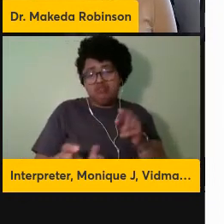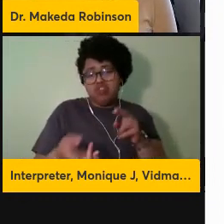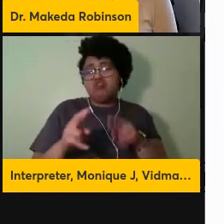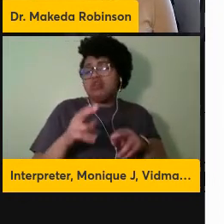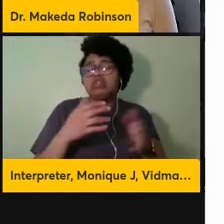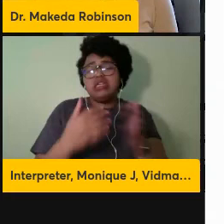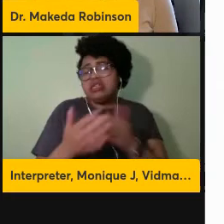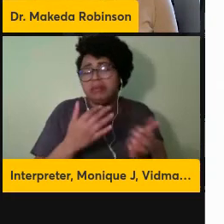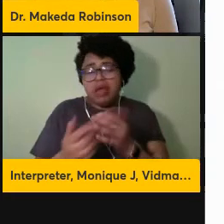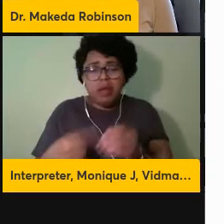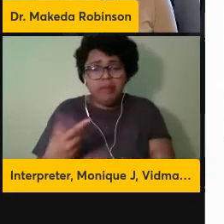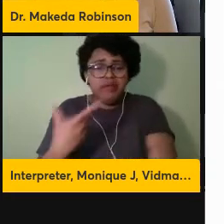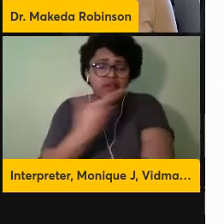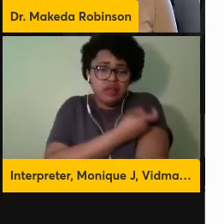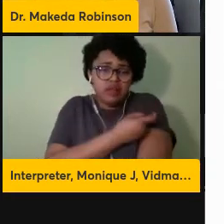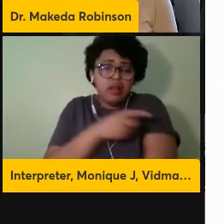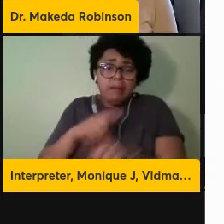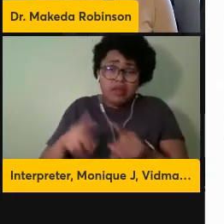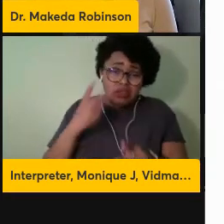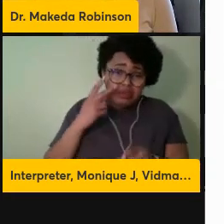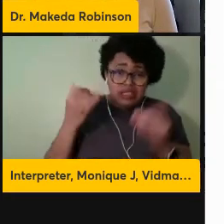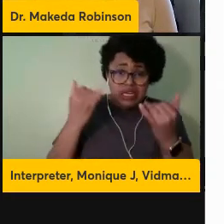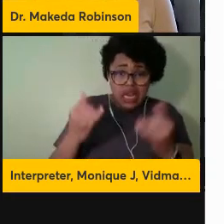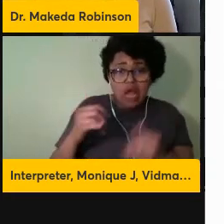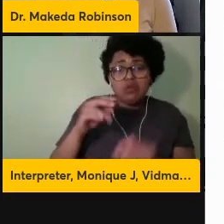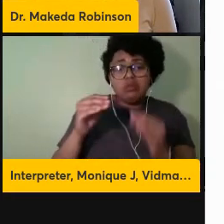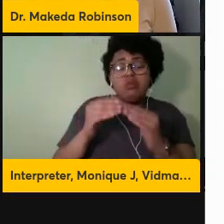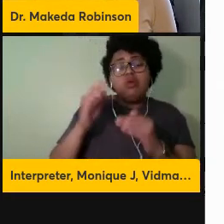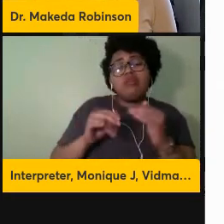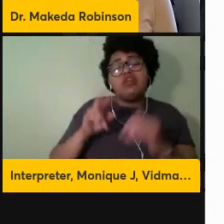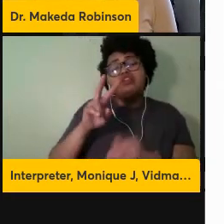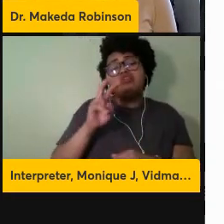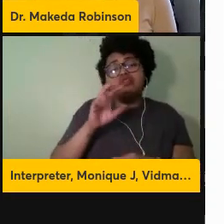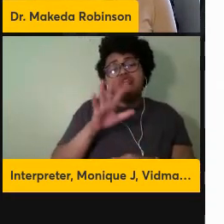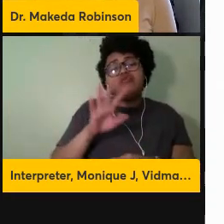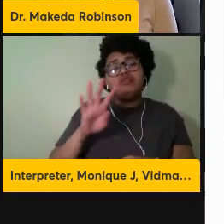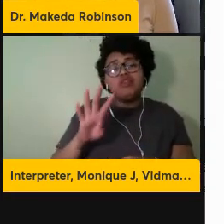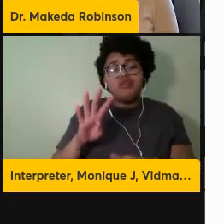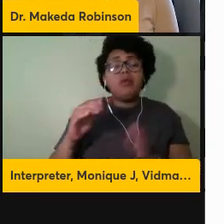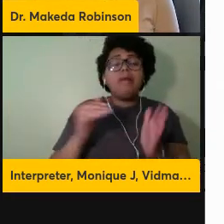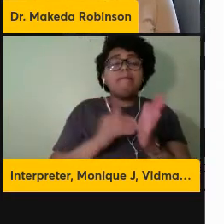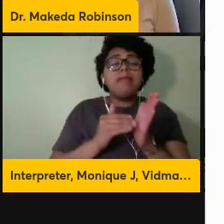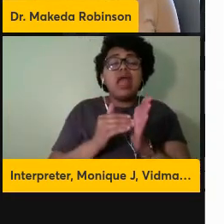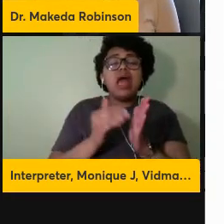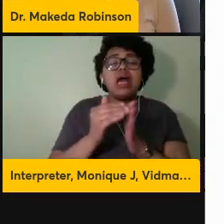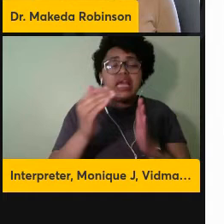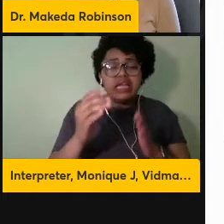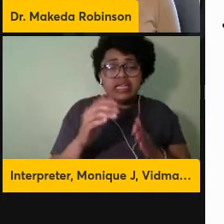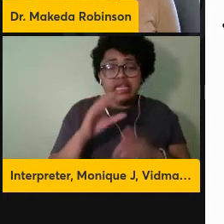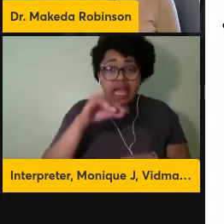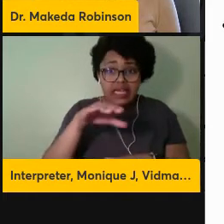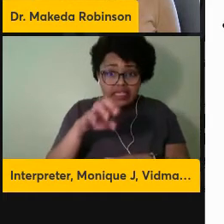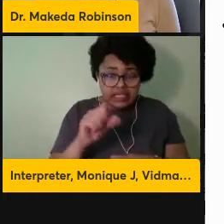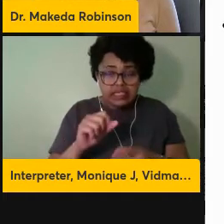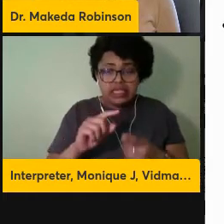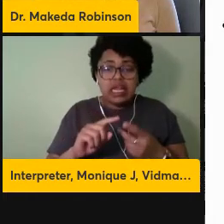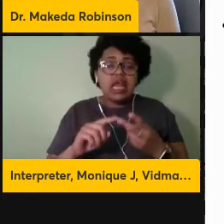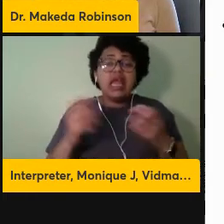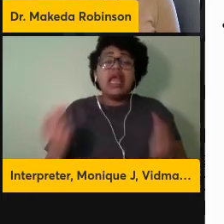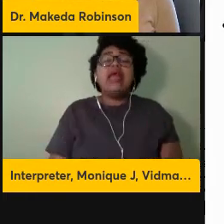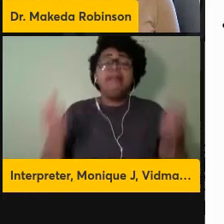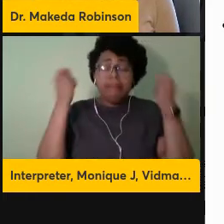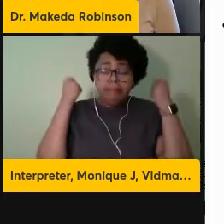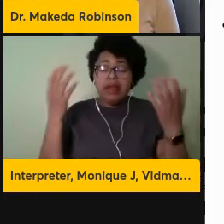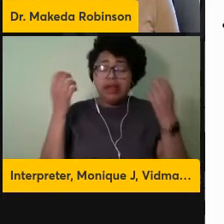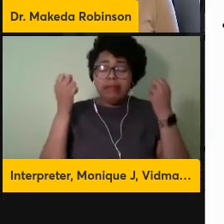over 250 million cases and 5 million deaths. But something that I found really